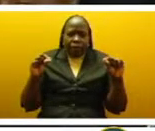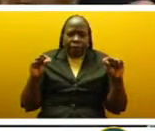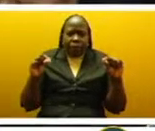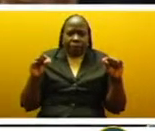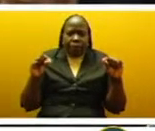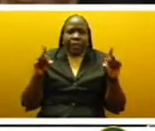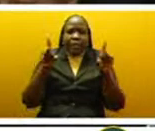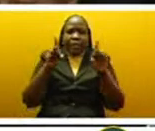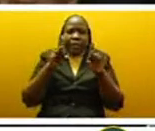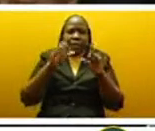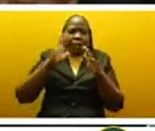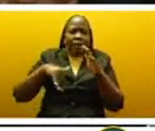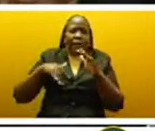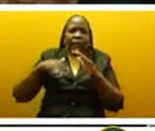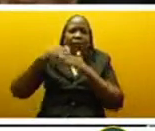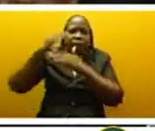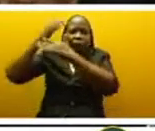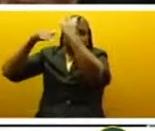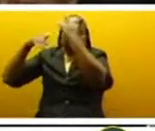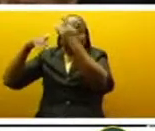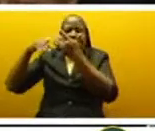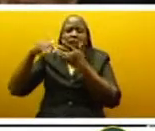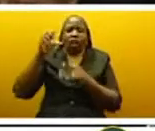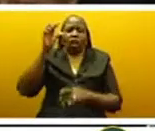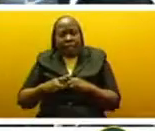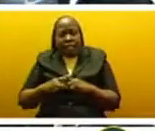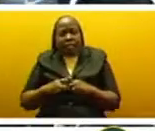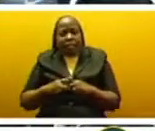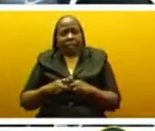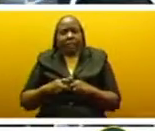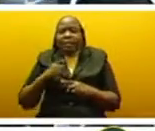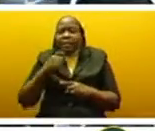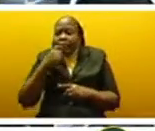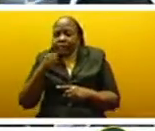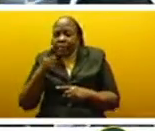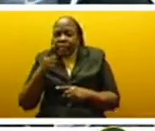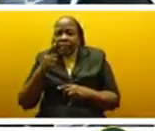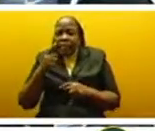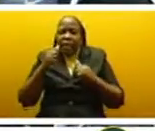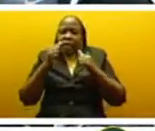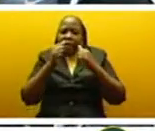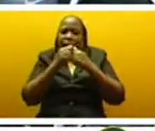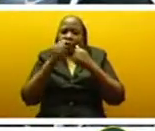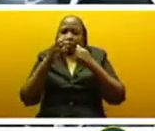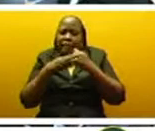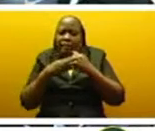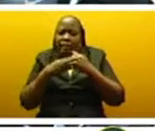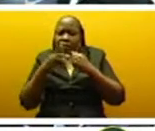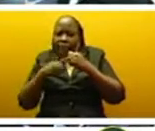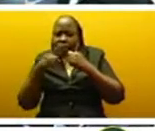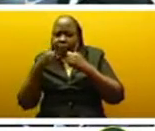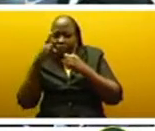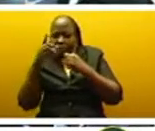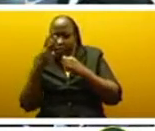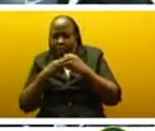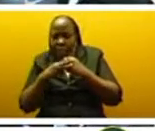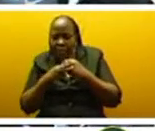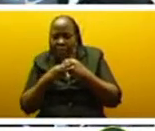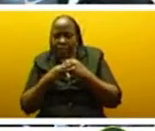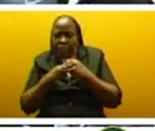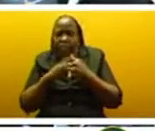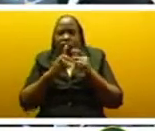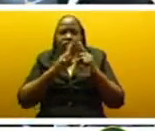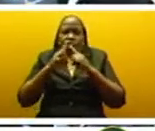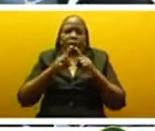Professor Guido Muigai and Mr. James Orengo, I went to a school where they did in 1968 at the speech given at the National